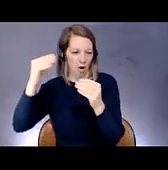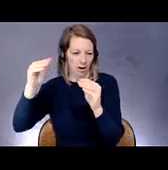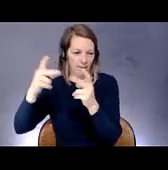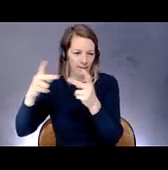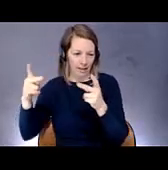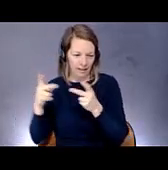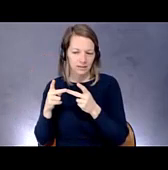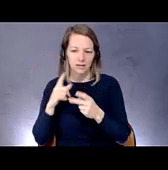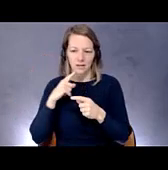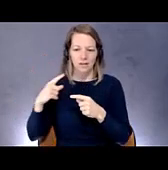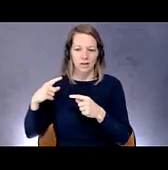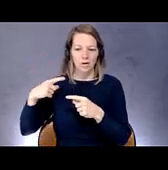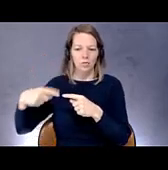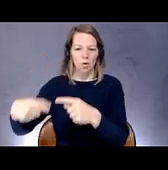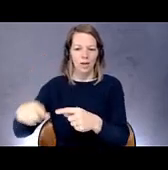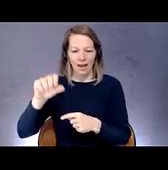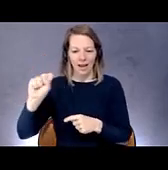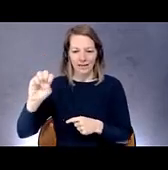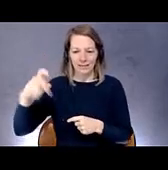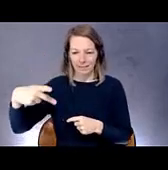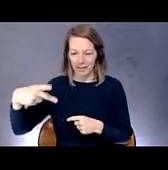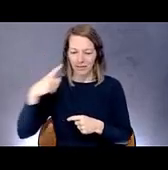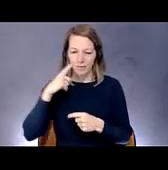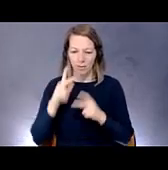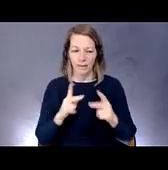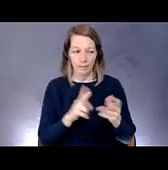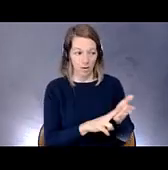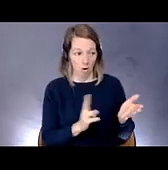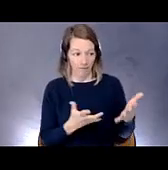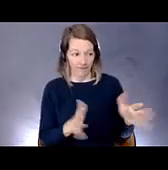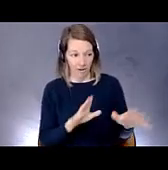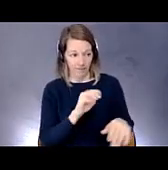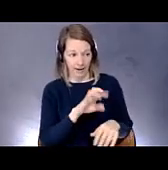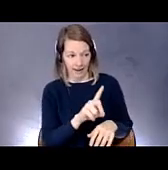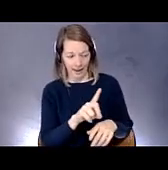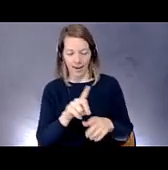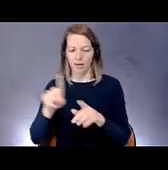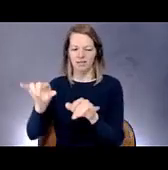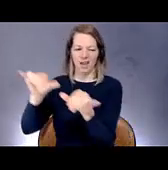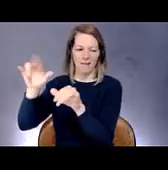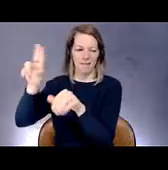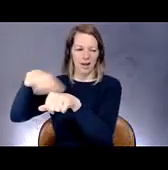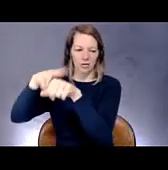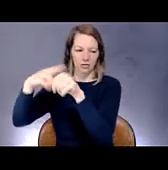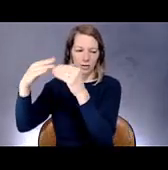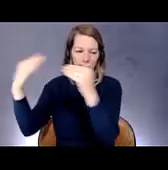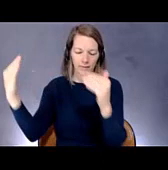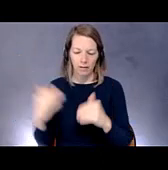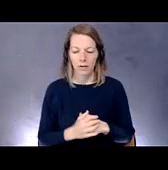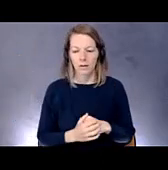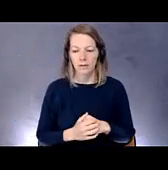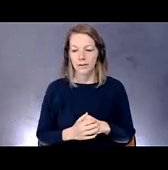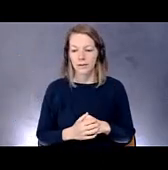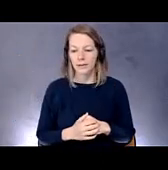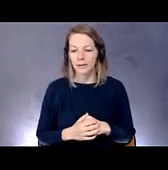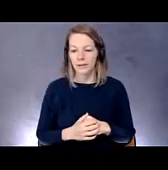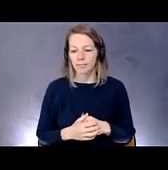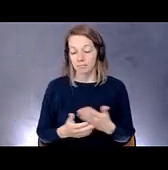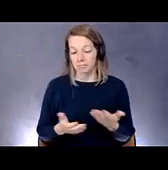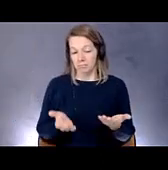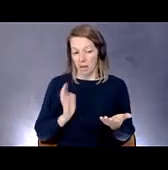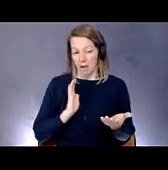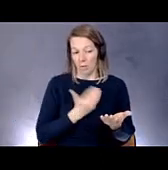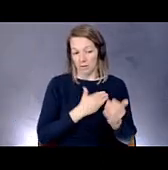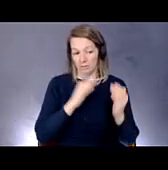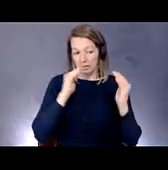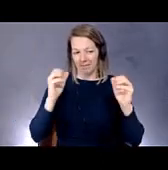essentially a rolling SEP for people that are rolling off of Medicaid at the national level too. It's at least our expectation that many of